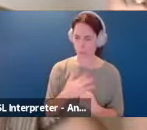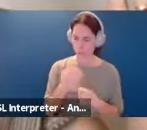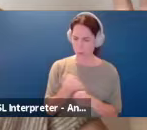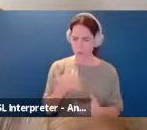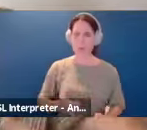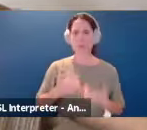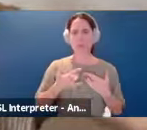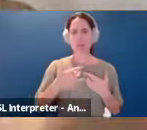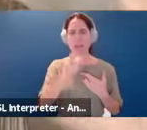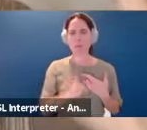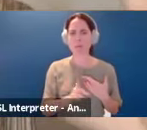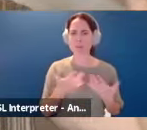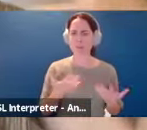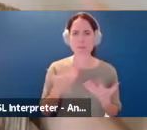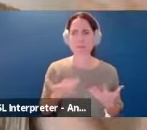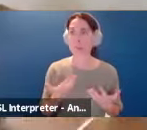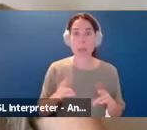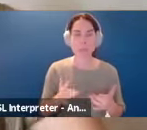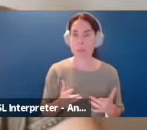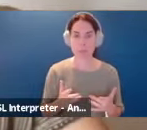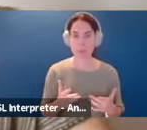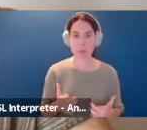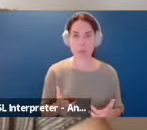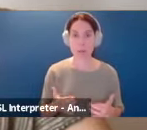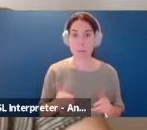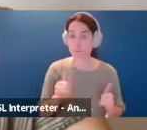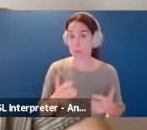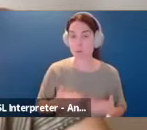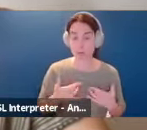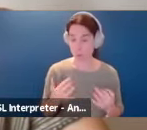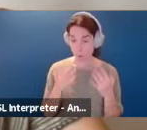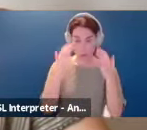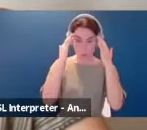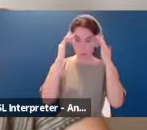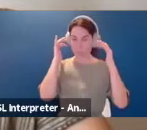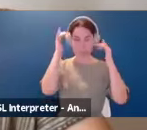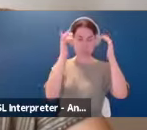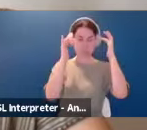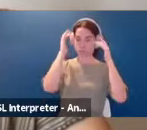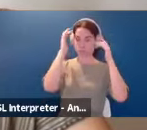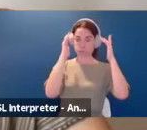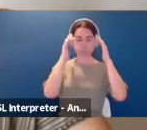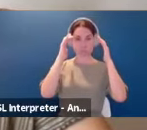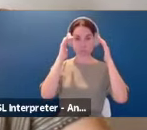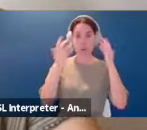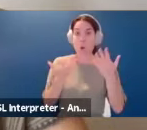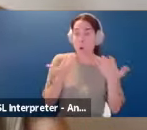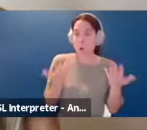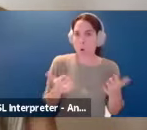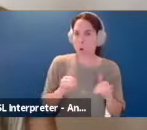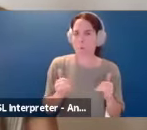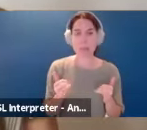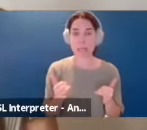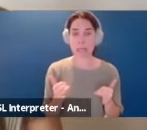checked out or maybe there's a rush to the head and a lot of discursive activity already about me and views